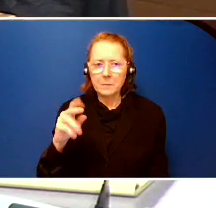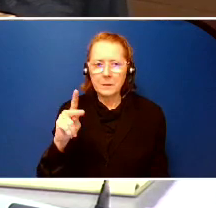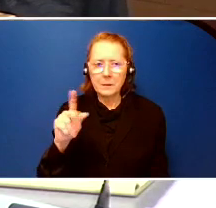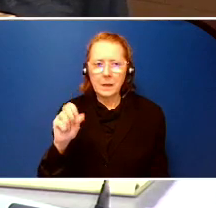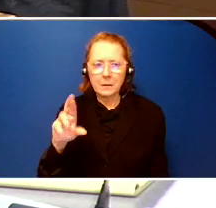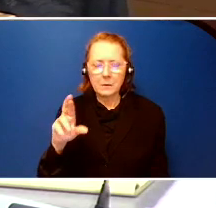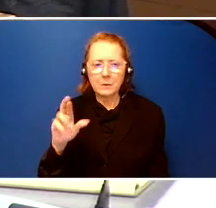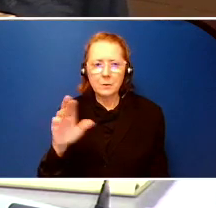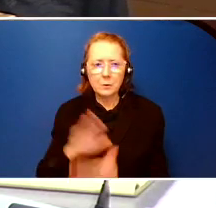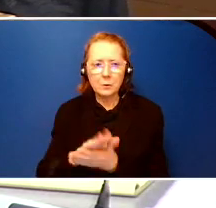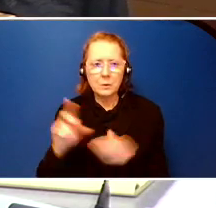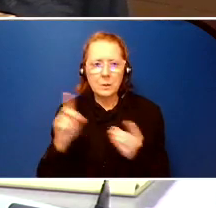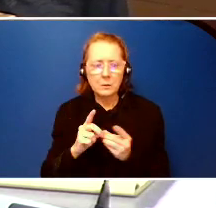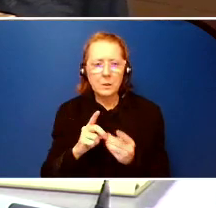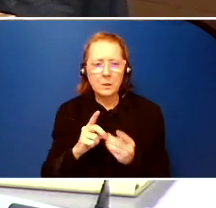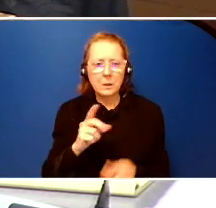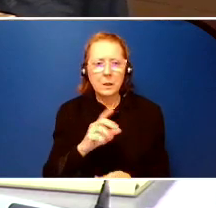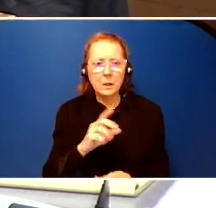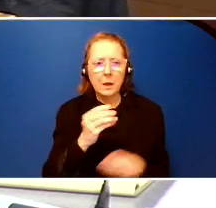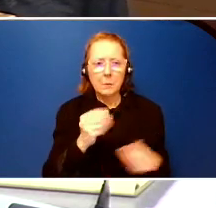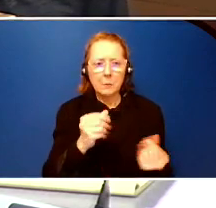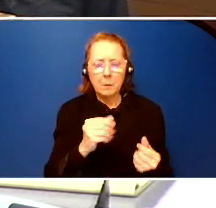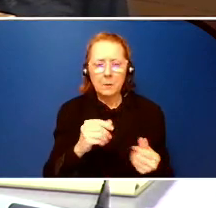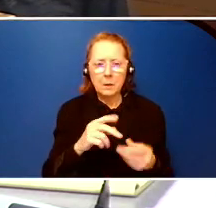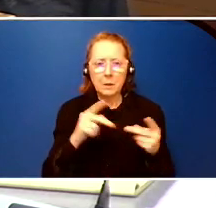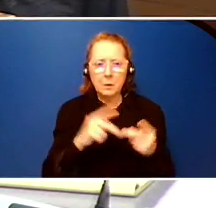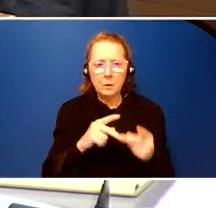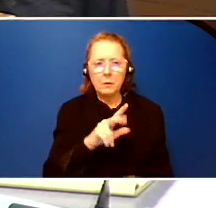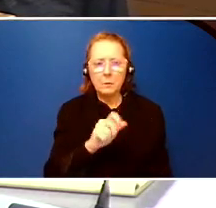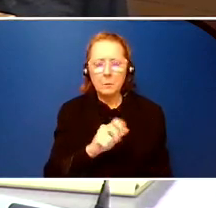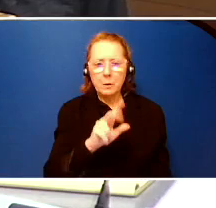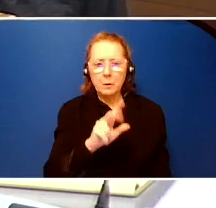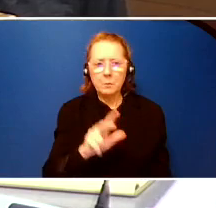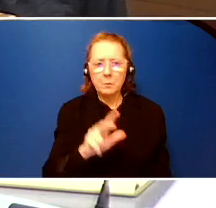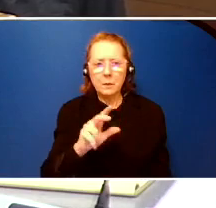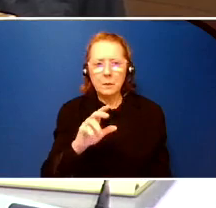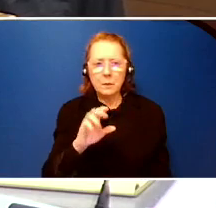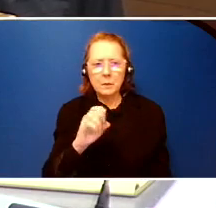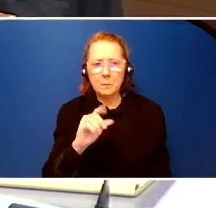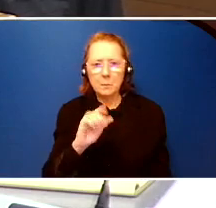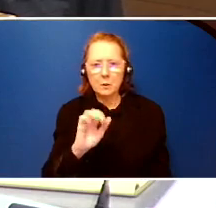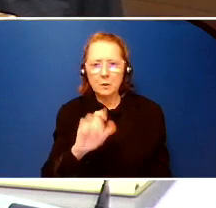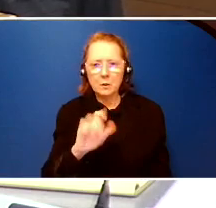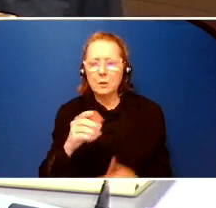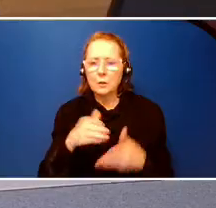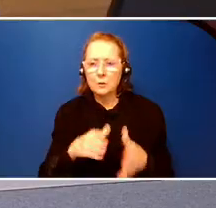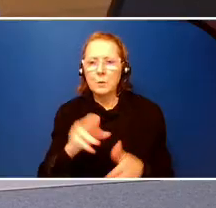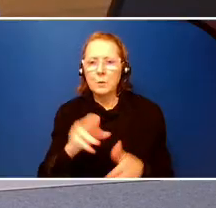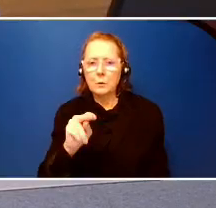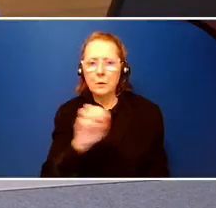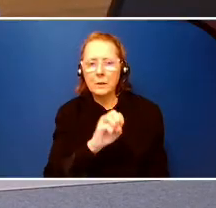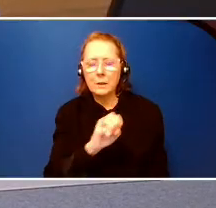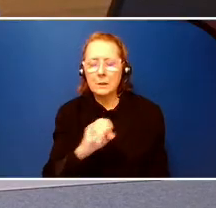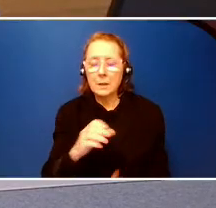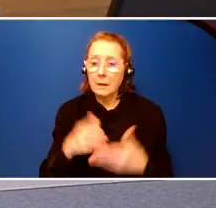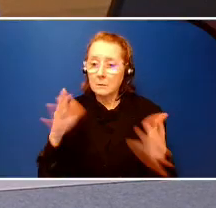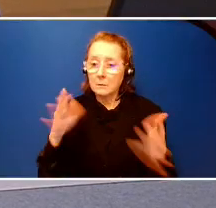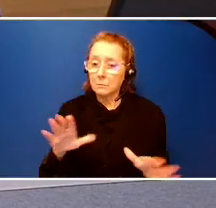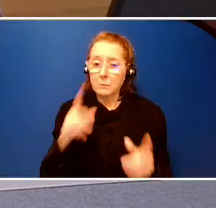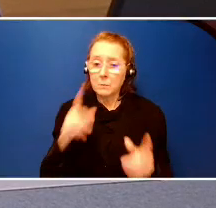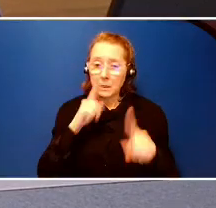at 360 Commercial Street Northeast. And that concludes our consent calendar. Thank you, councilors. Is there any